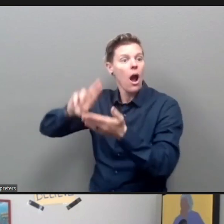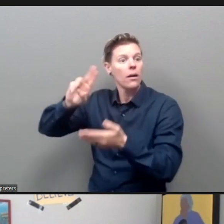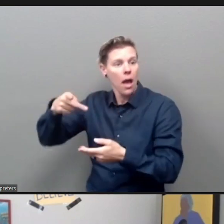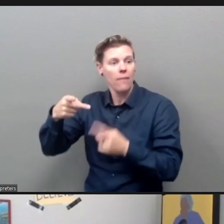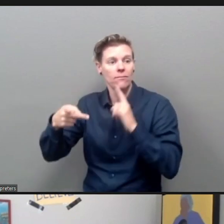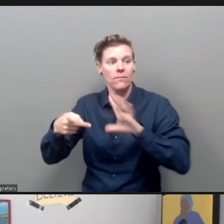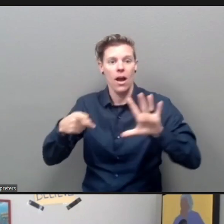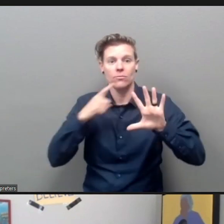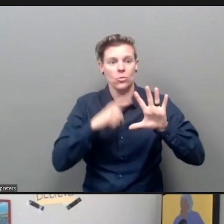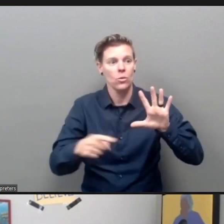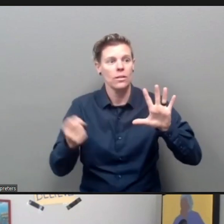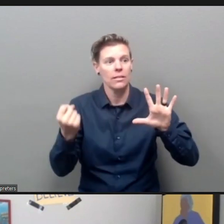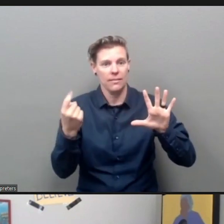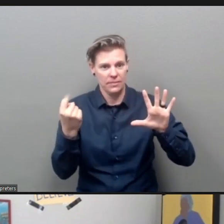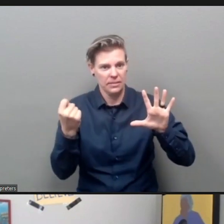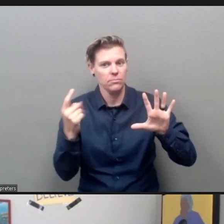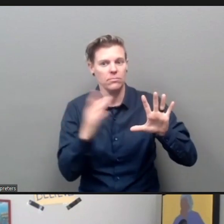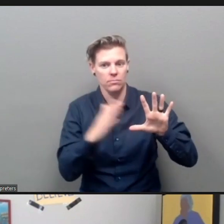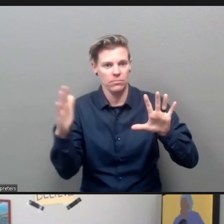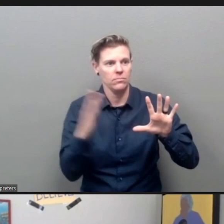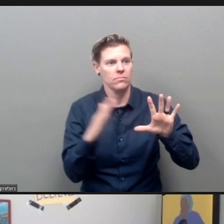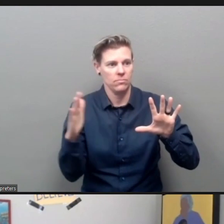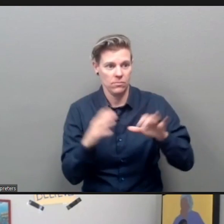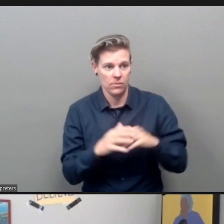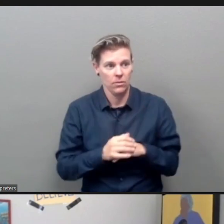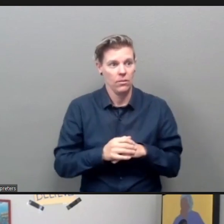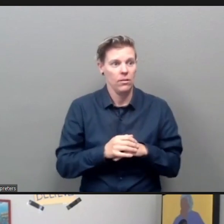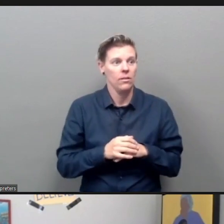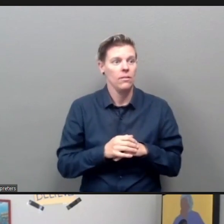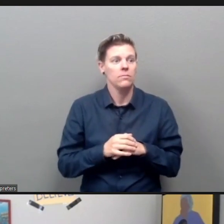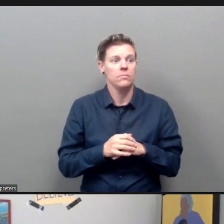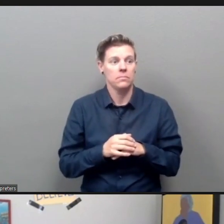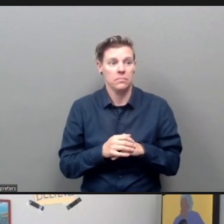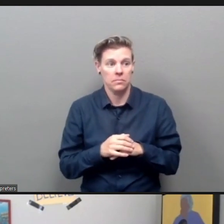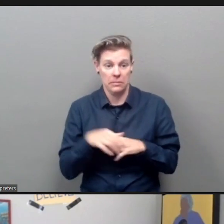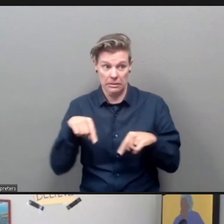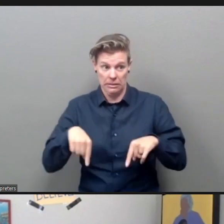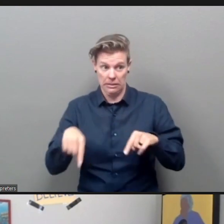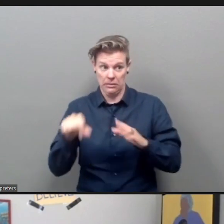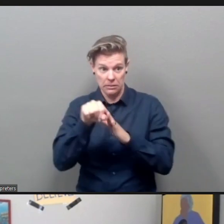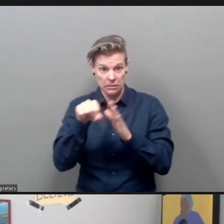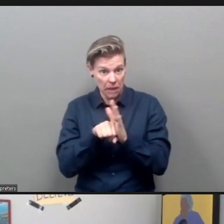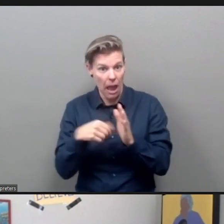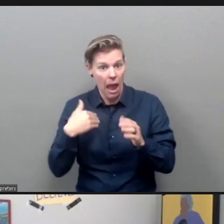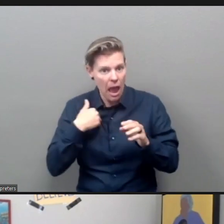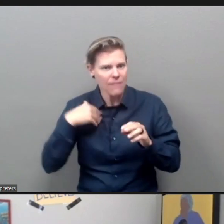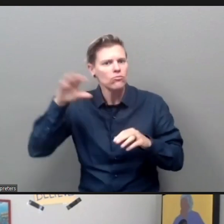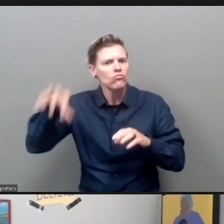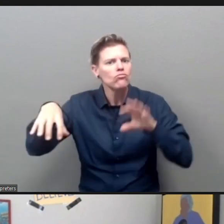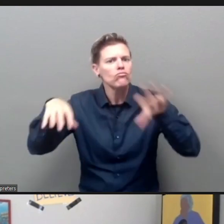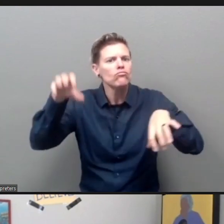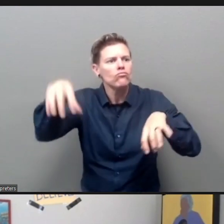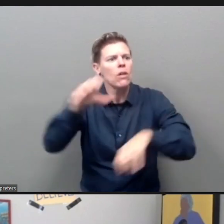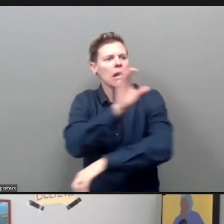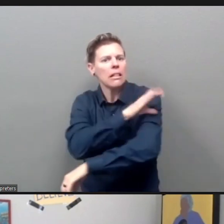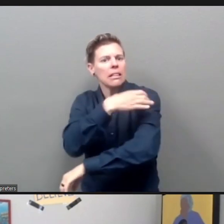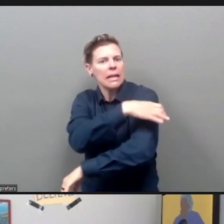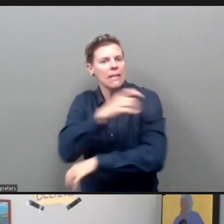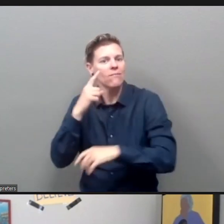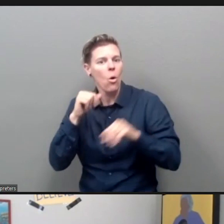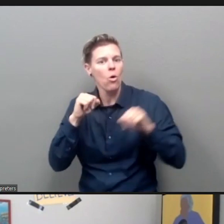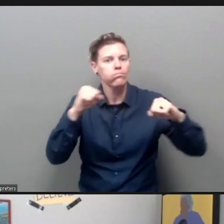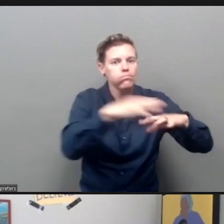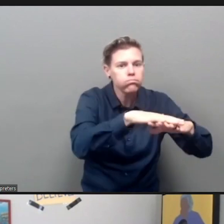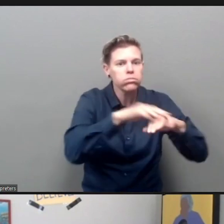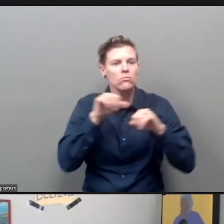mention several clinics that the state is planning. So any details on those clinics, where they'll be, and whether pediatricians, eventually all of